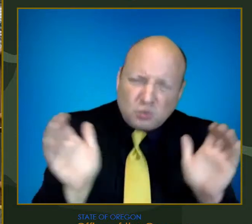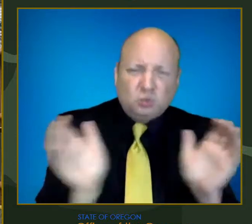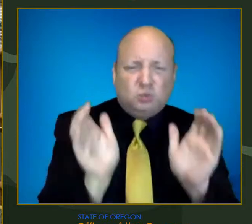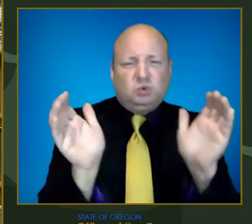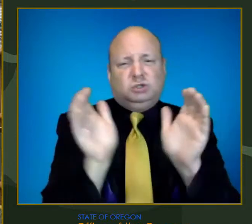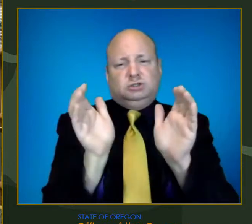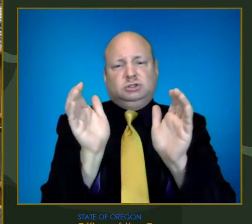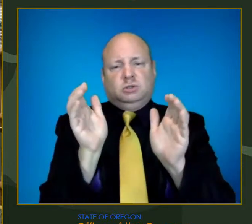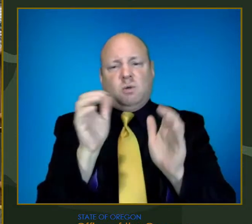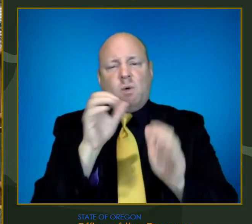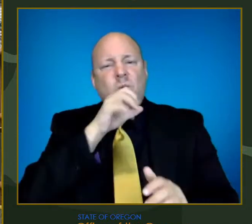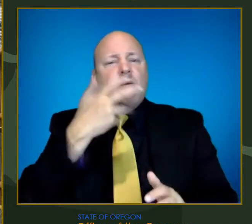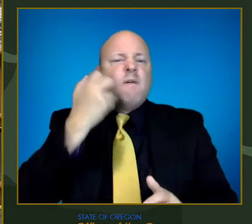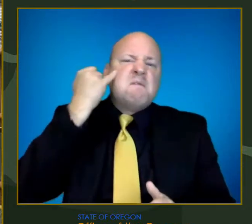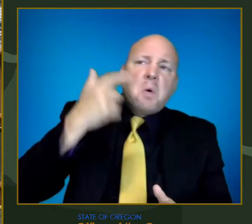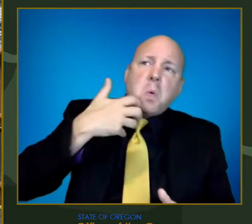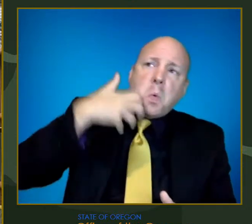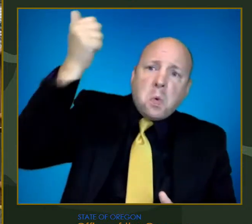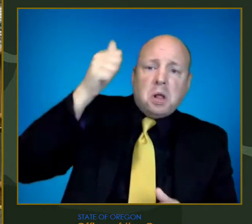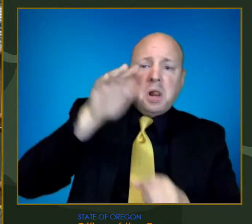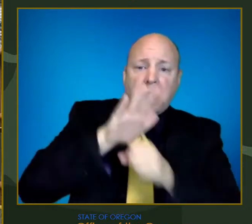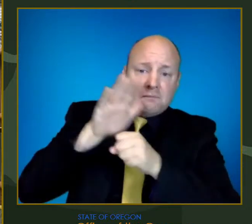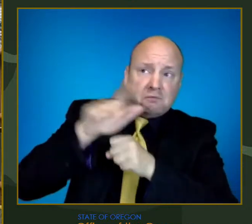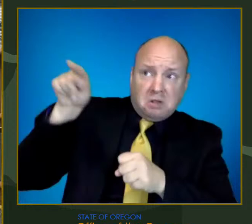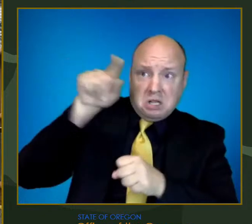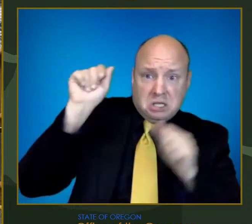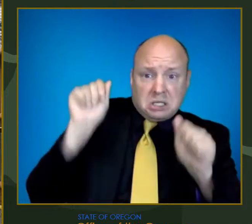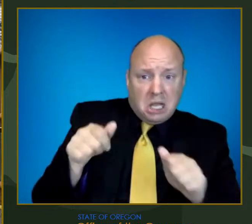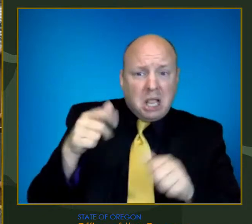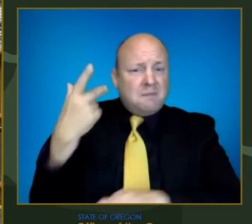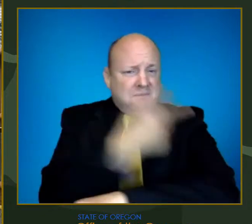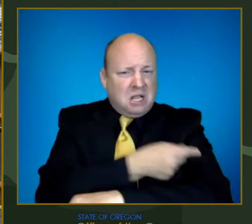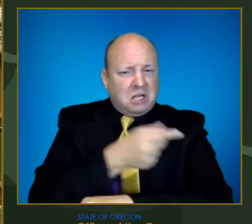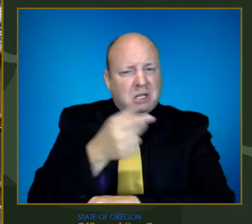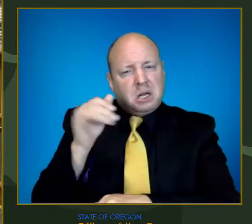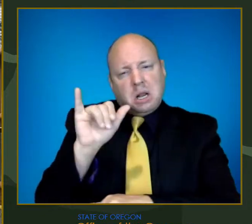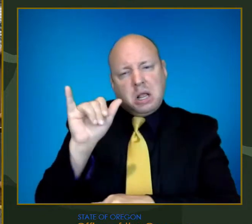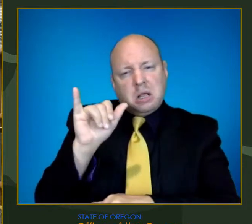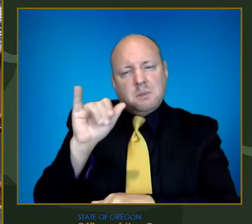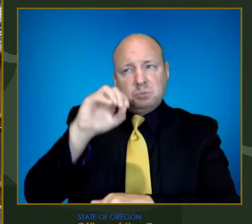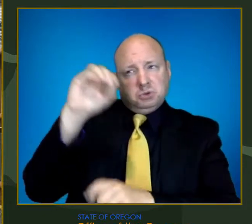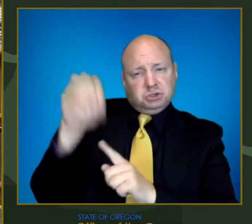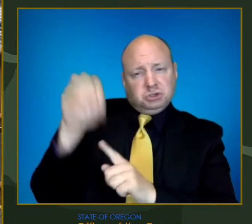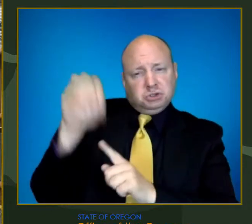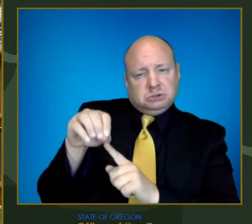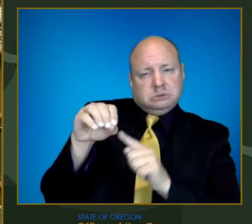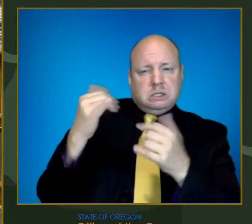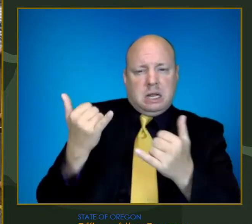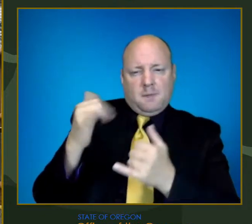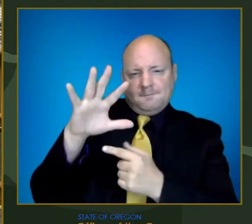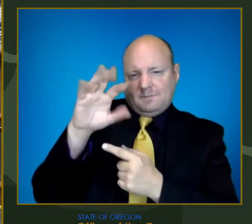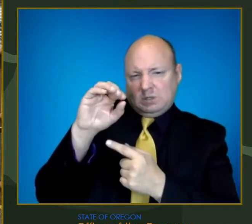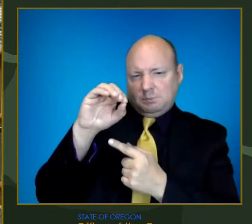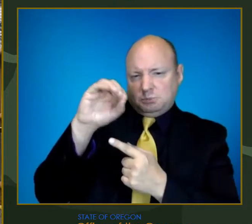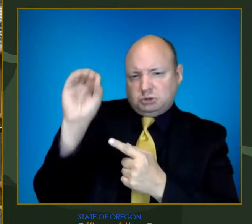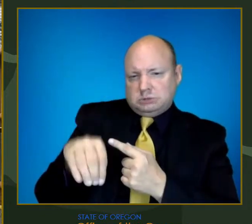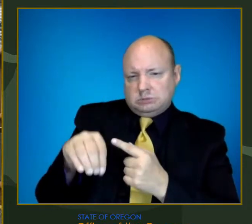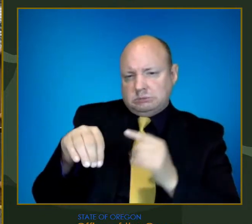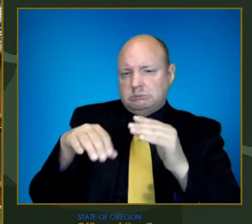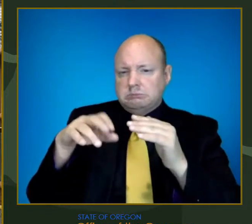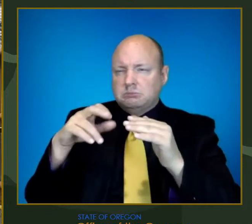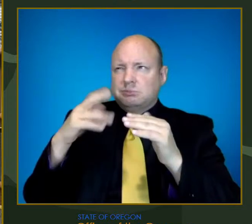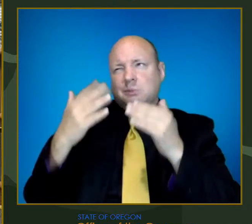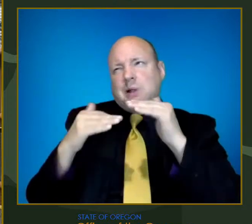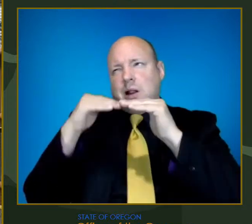to get the vaccine. I believe our rates right now are still under 50% for the youth that are eligible, and we need to move that number up